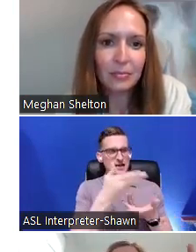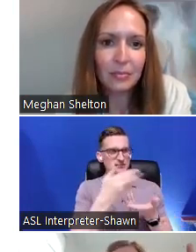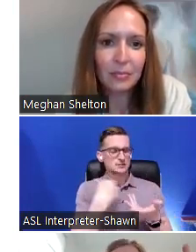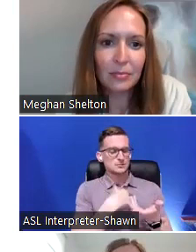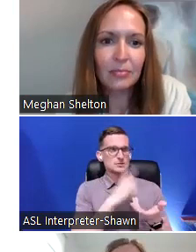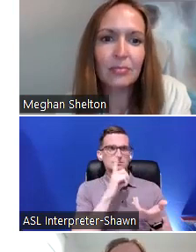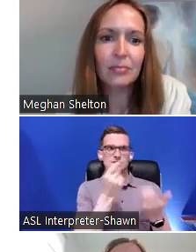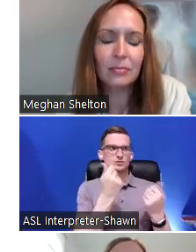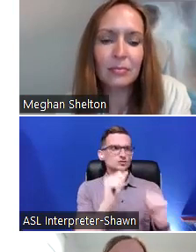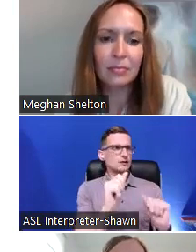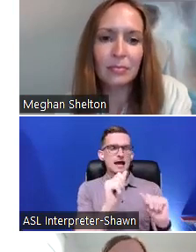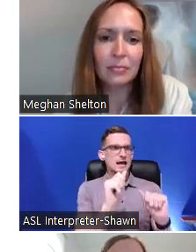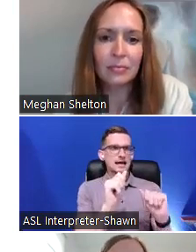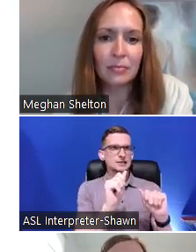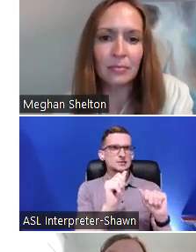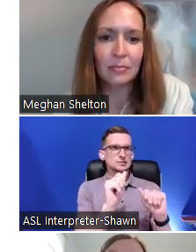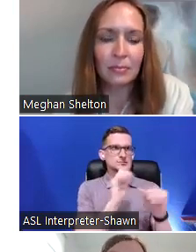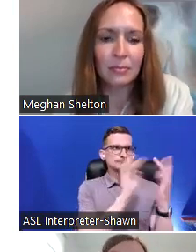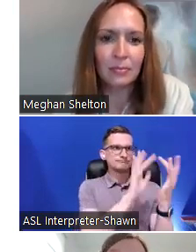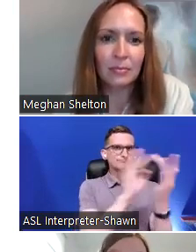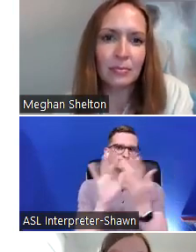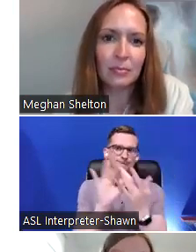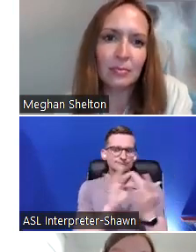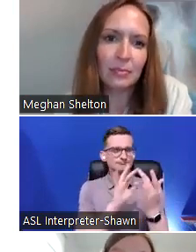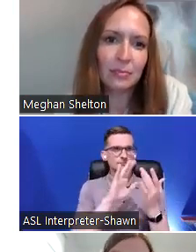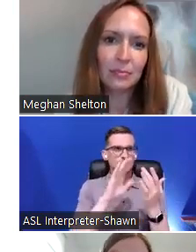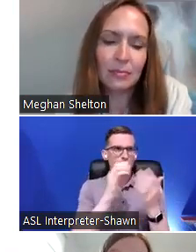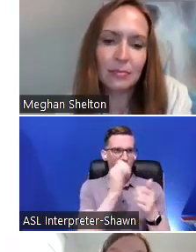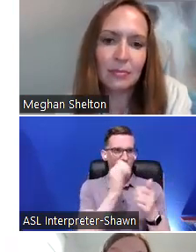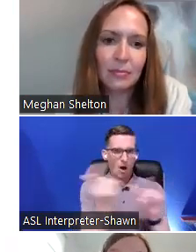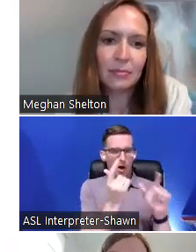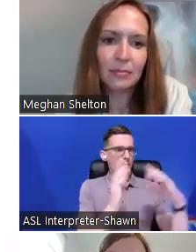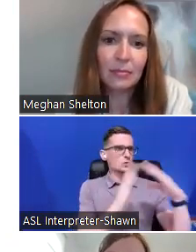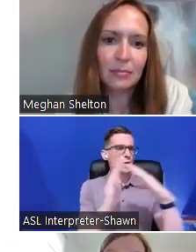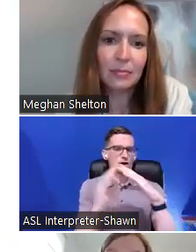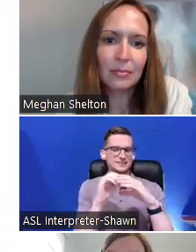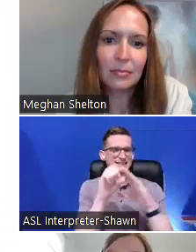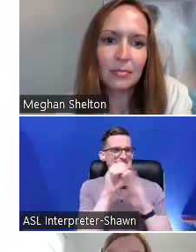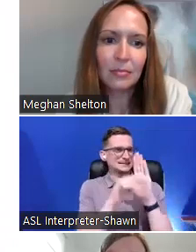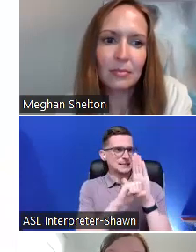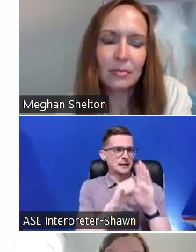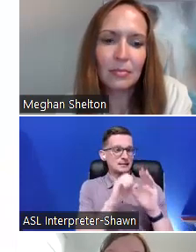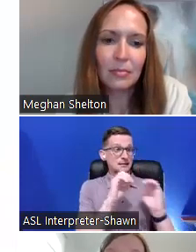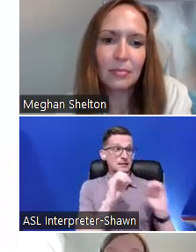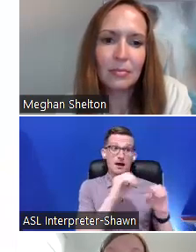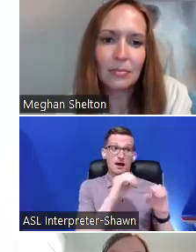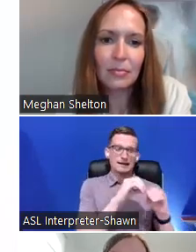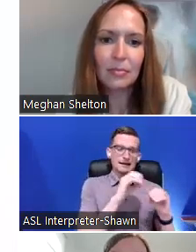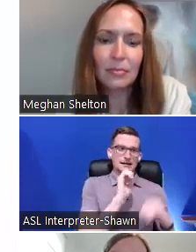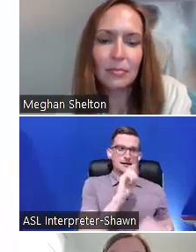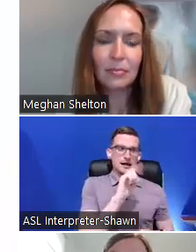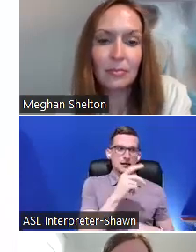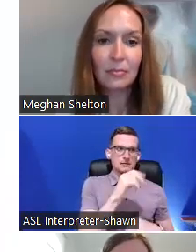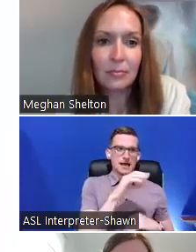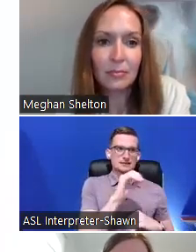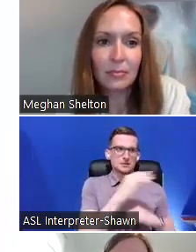corners of the state and do not have one that is specifically in El Paso County. However, we do have a couple in